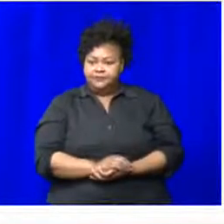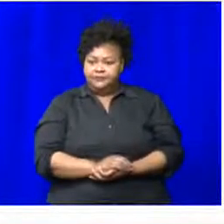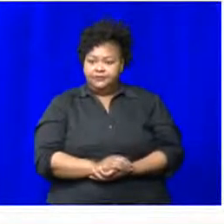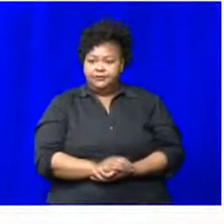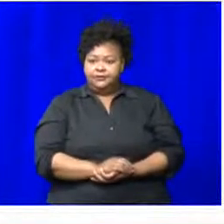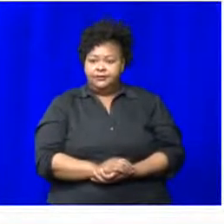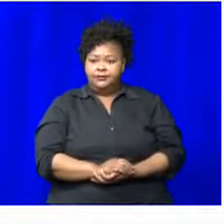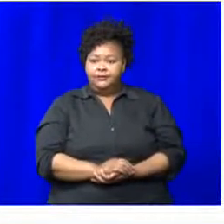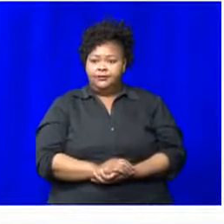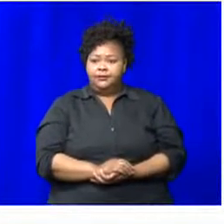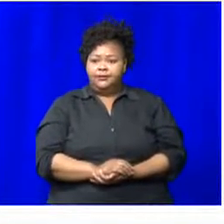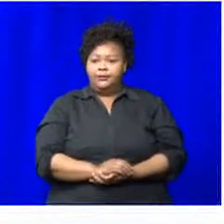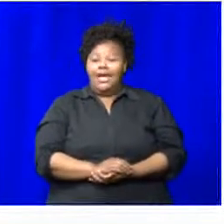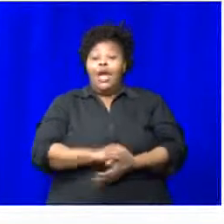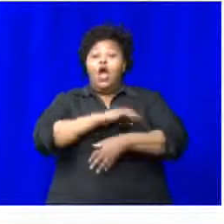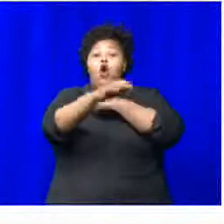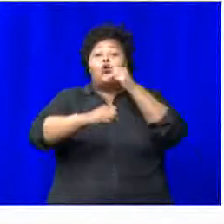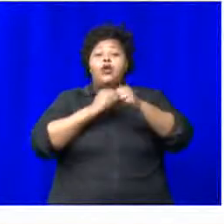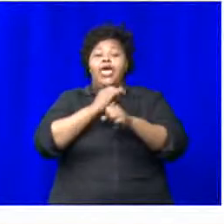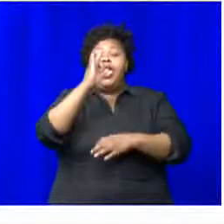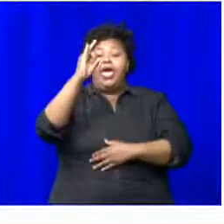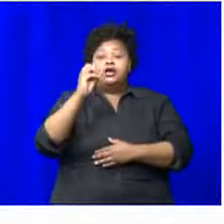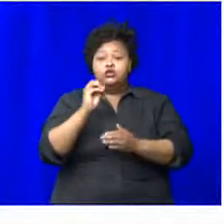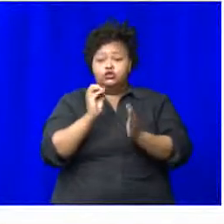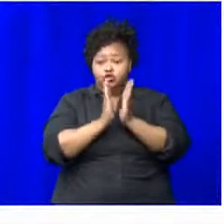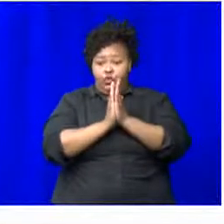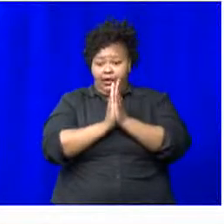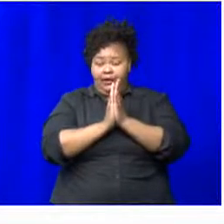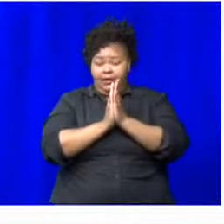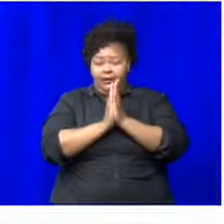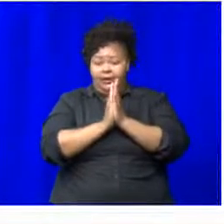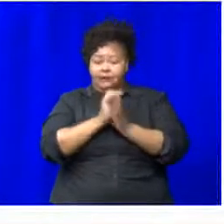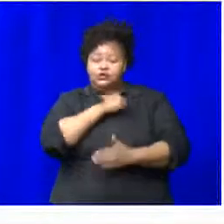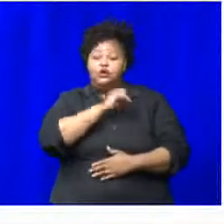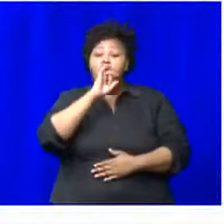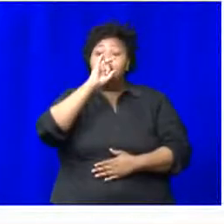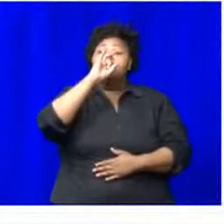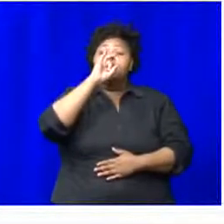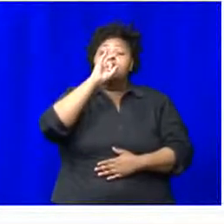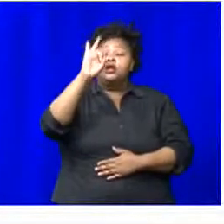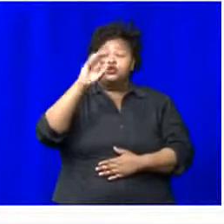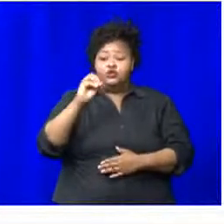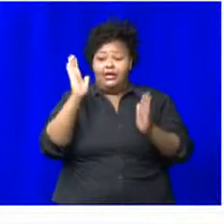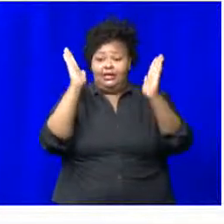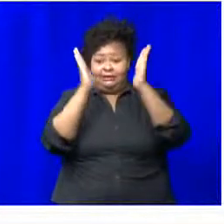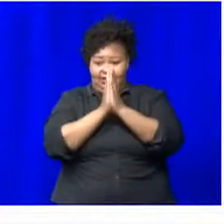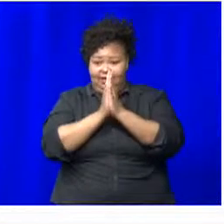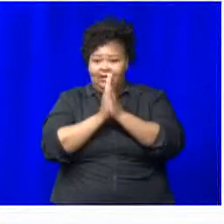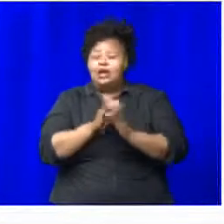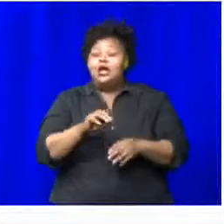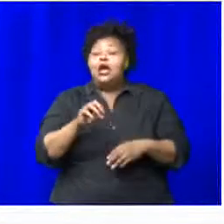4,000 of businesses that were registered as SMEs. That was in 2010.